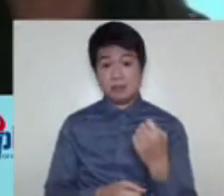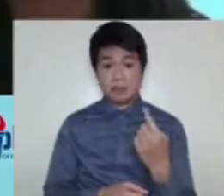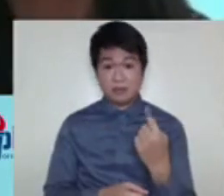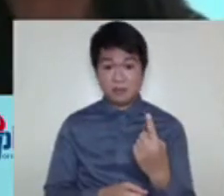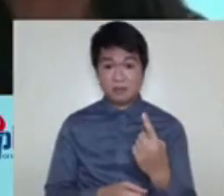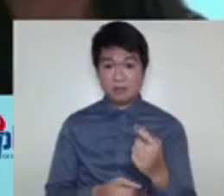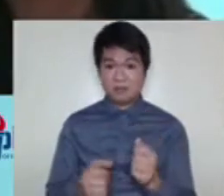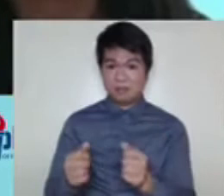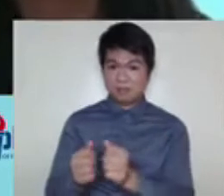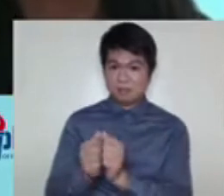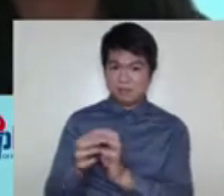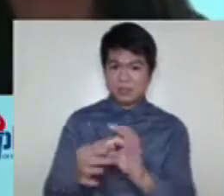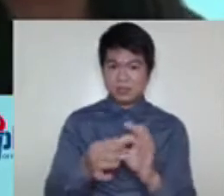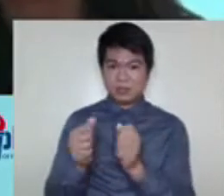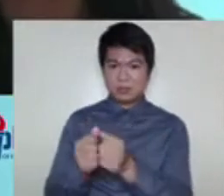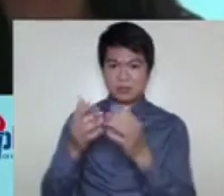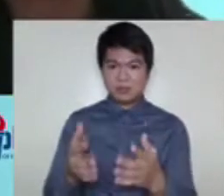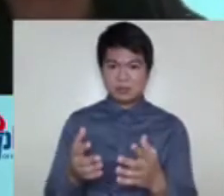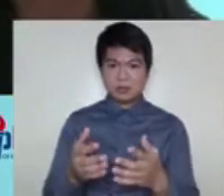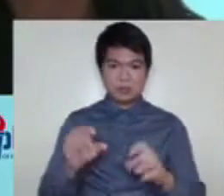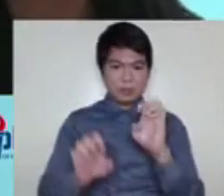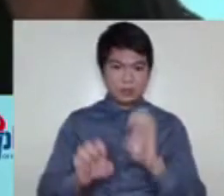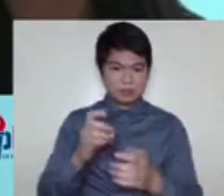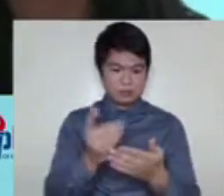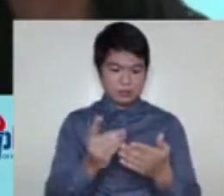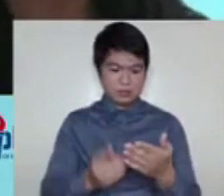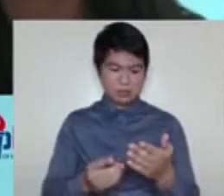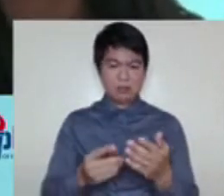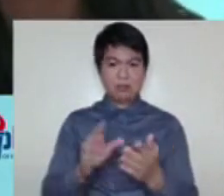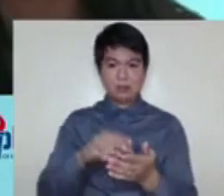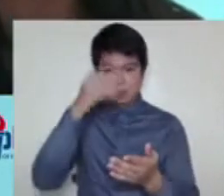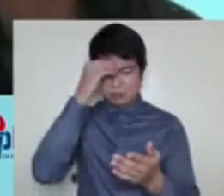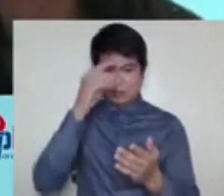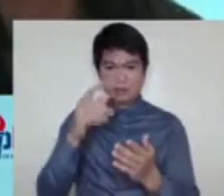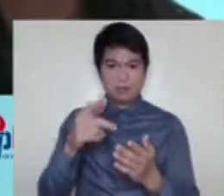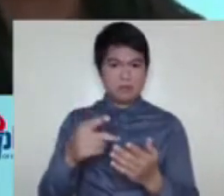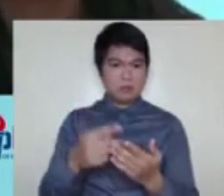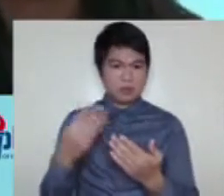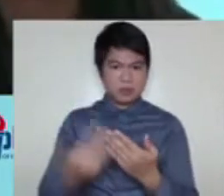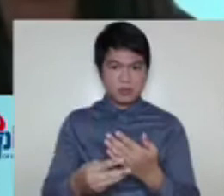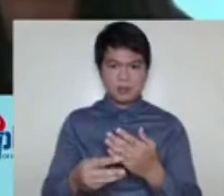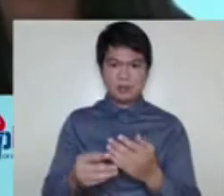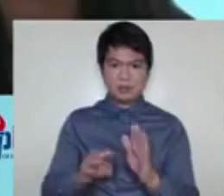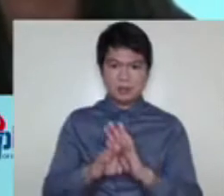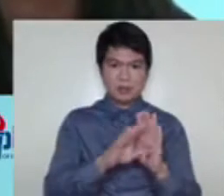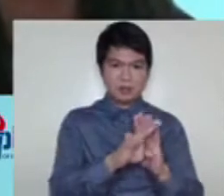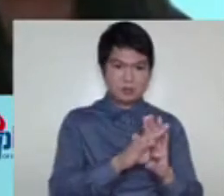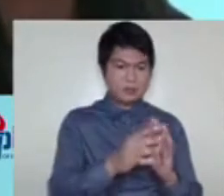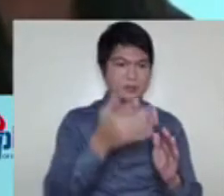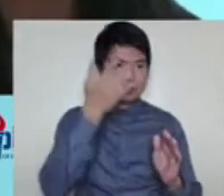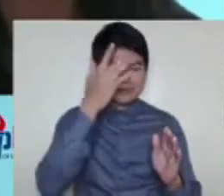the design of learning programs that develop the knowledge and skills of learners at different ability levels.